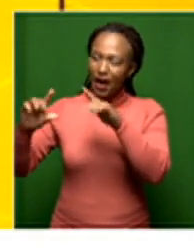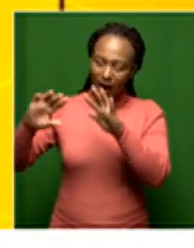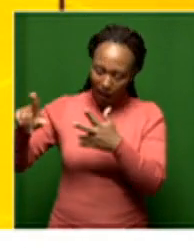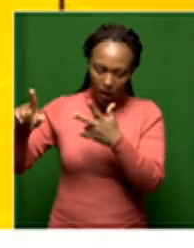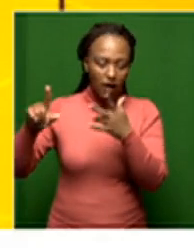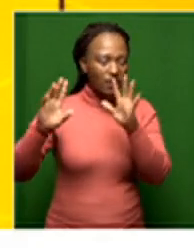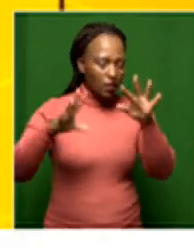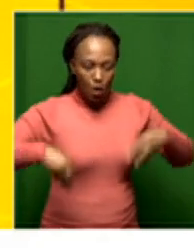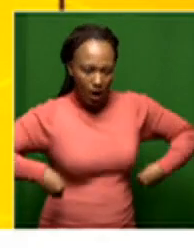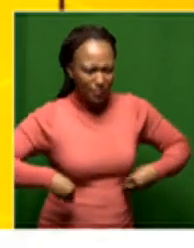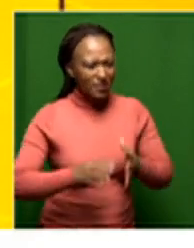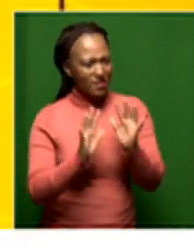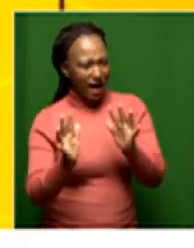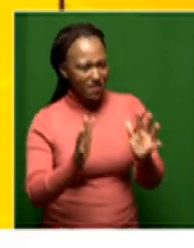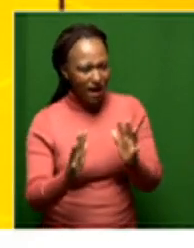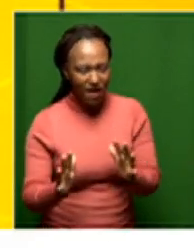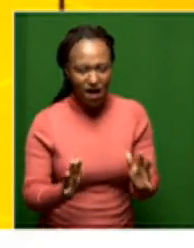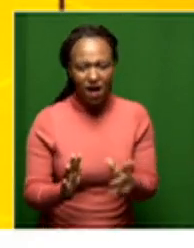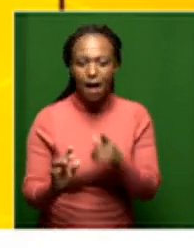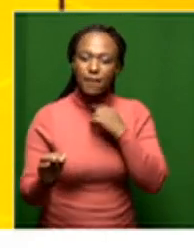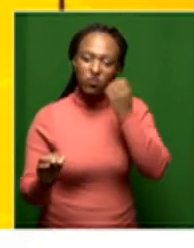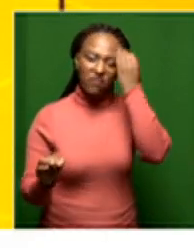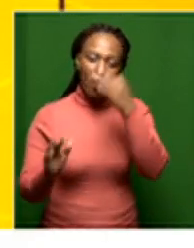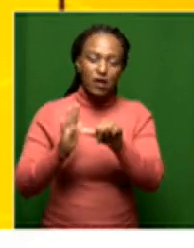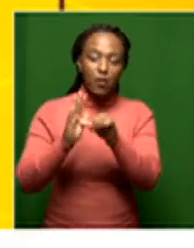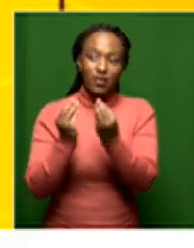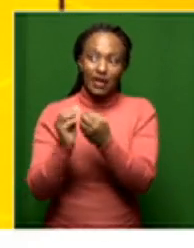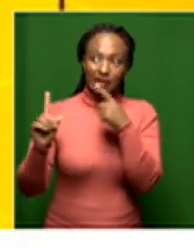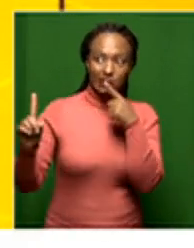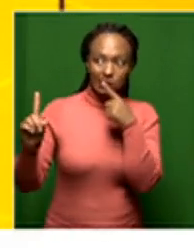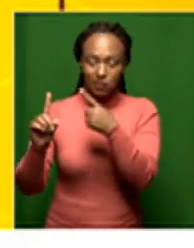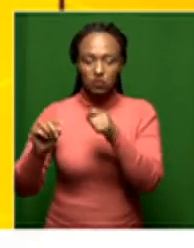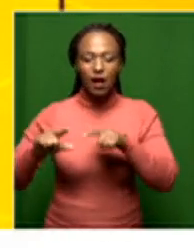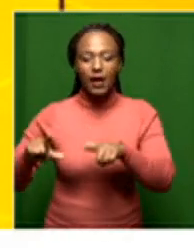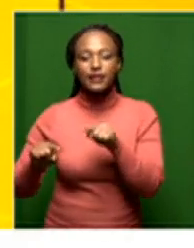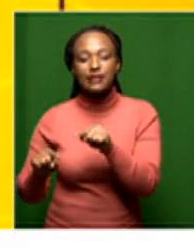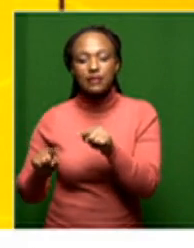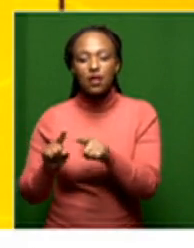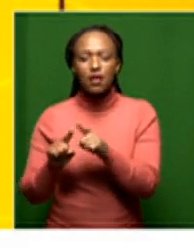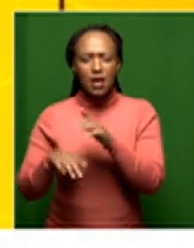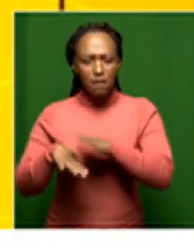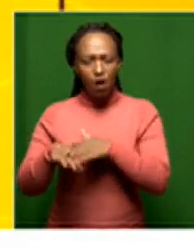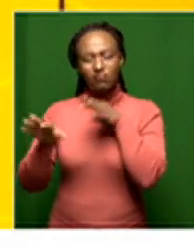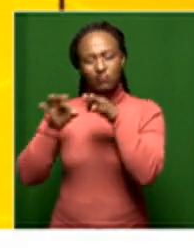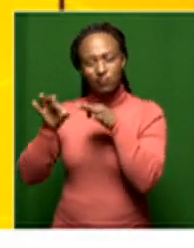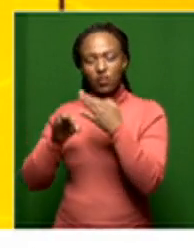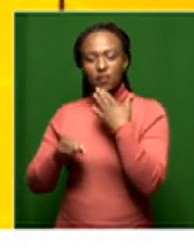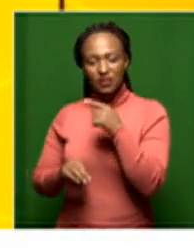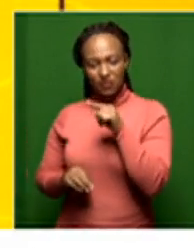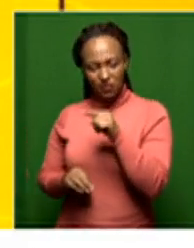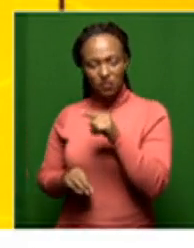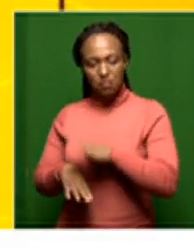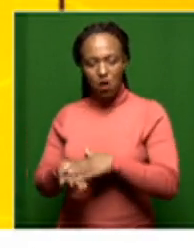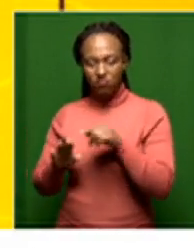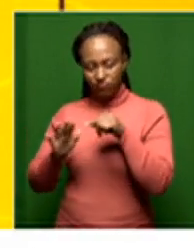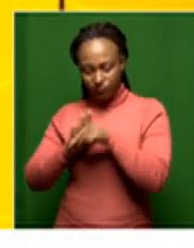such as corruption, for example, that have bedeviled this process even further. Can you expand on that for us a